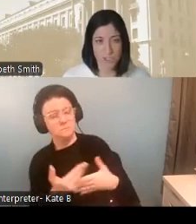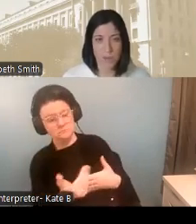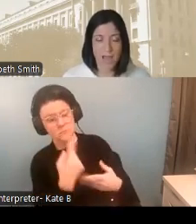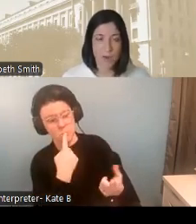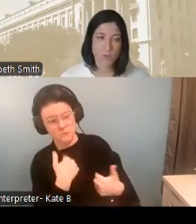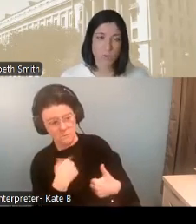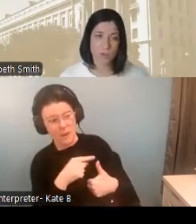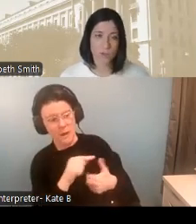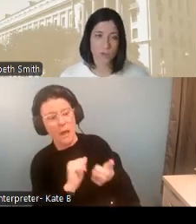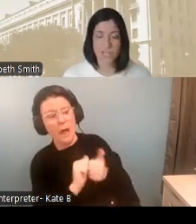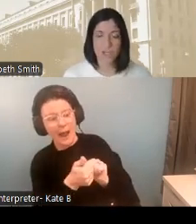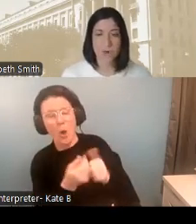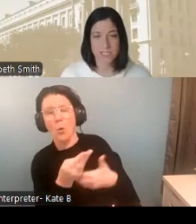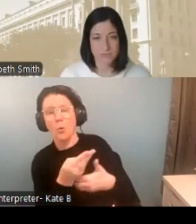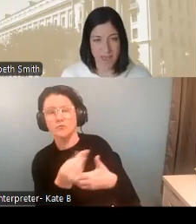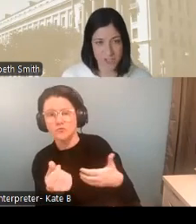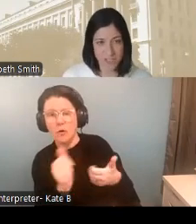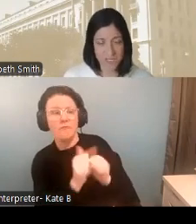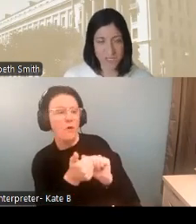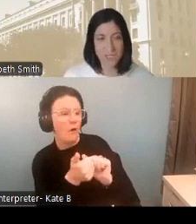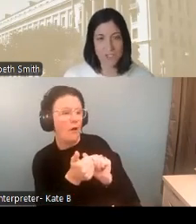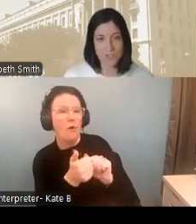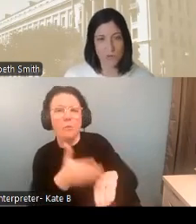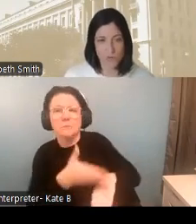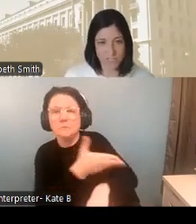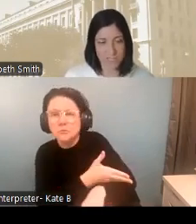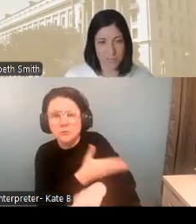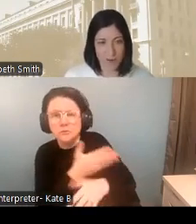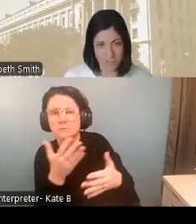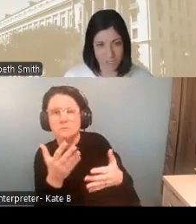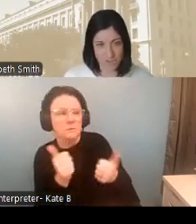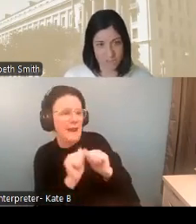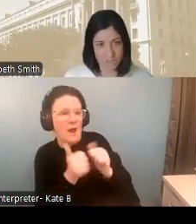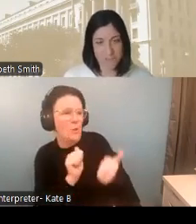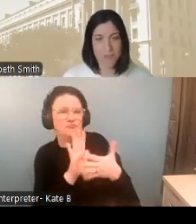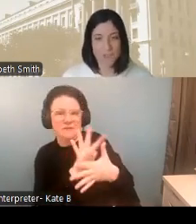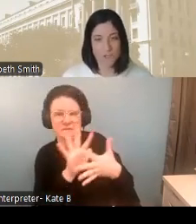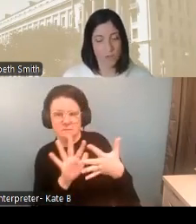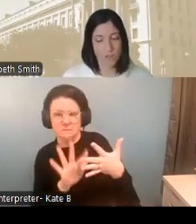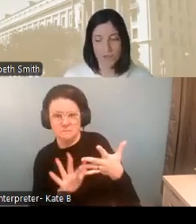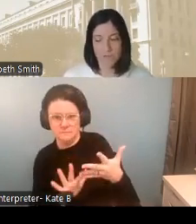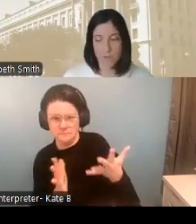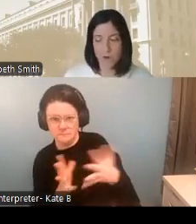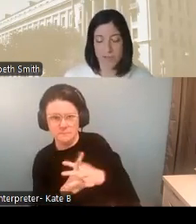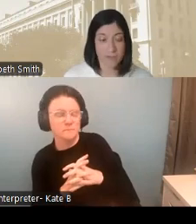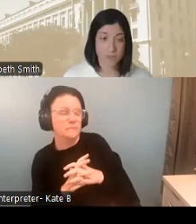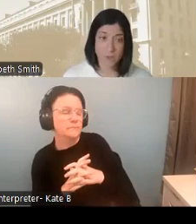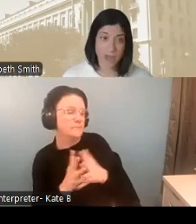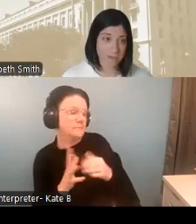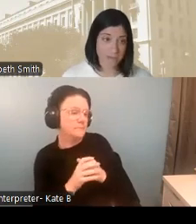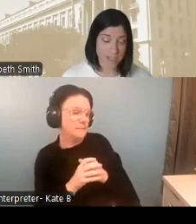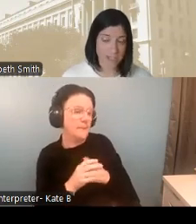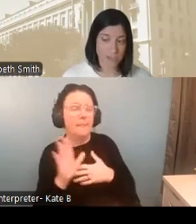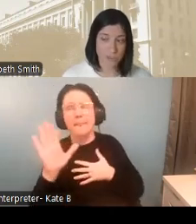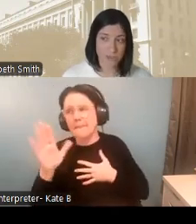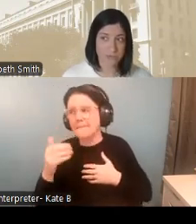respond to how you will take corrective action to address that recommendation. So we're looking for if you